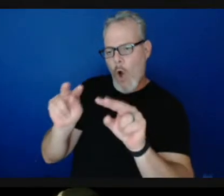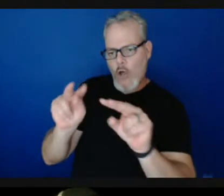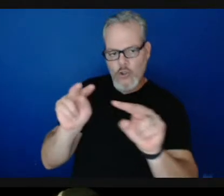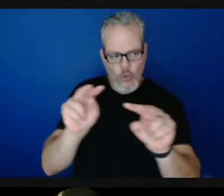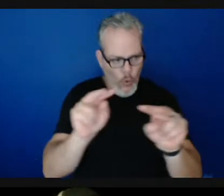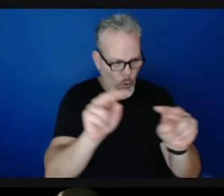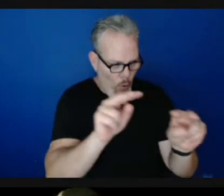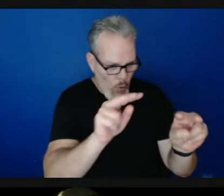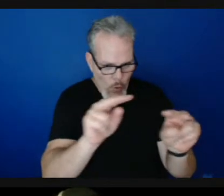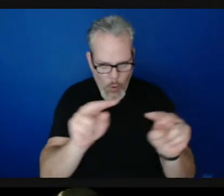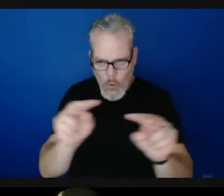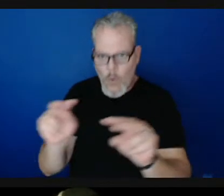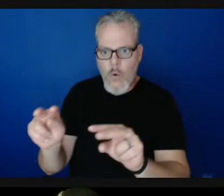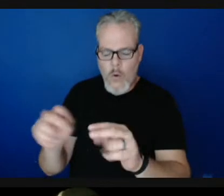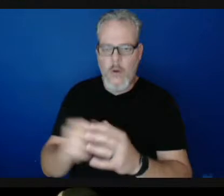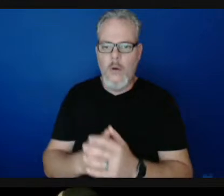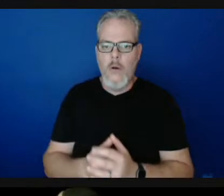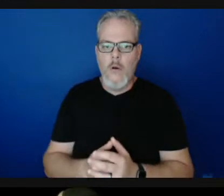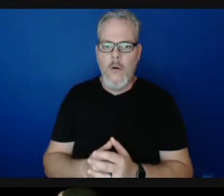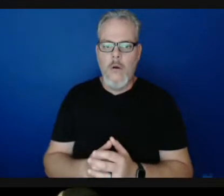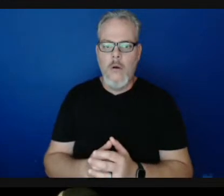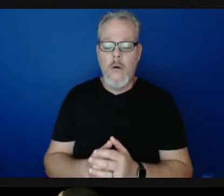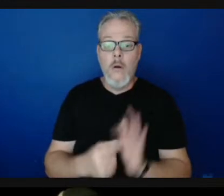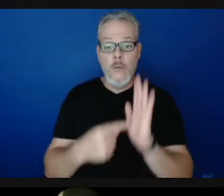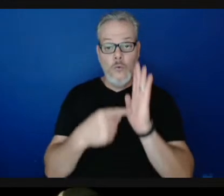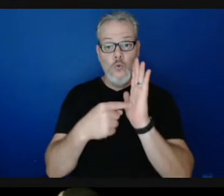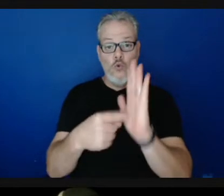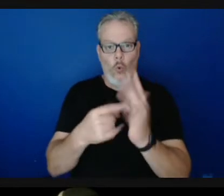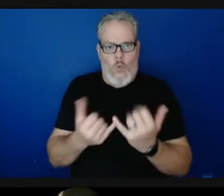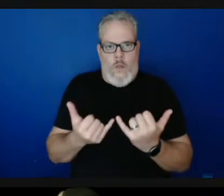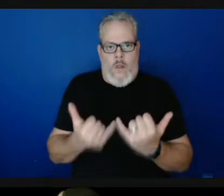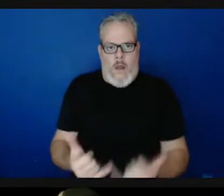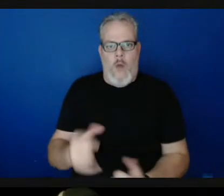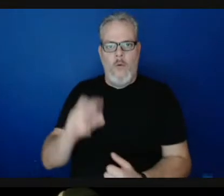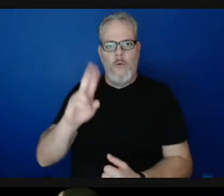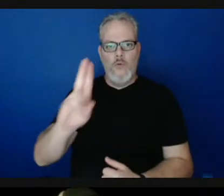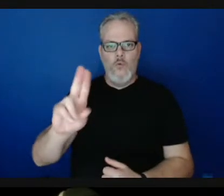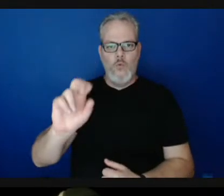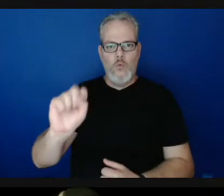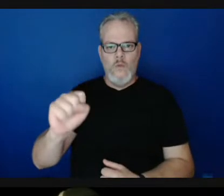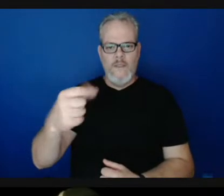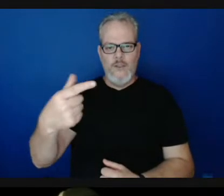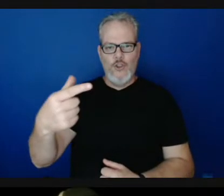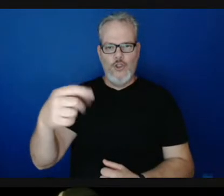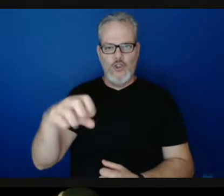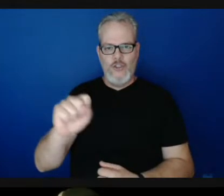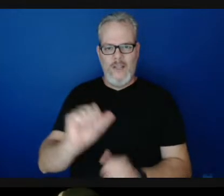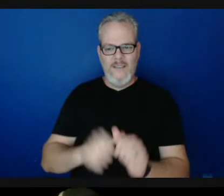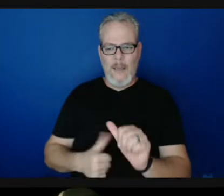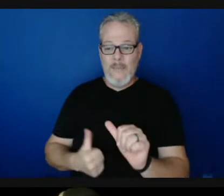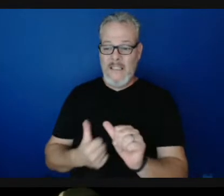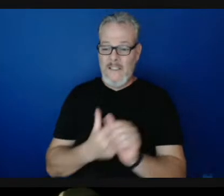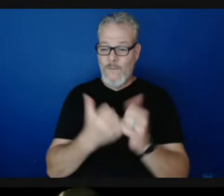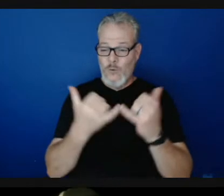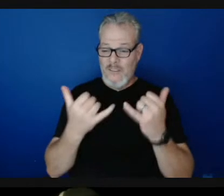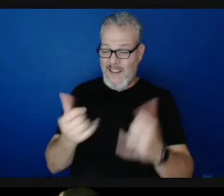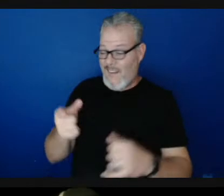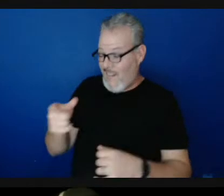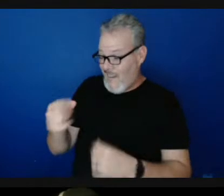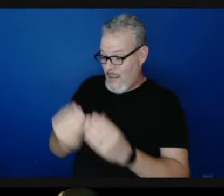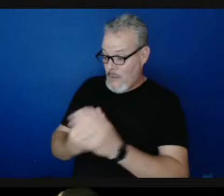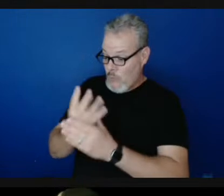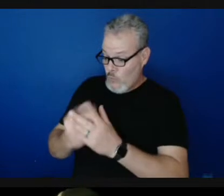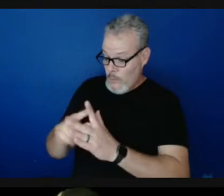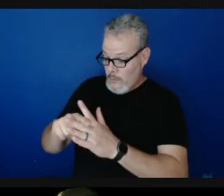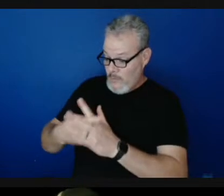and just to show the current USGS update from today, the eruption that began on Monday, December 23rd,